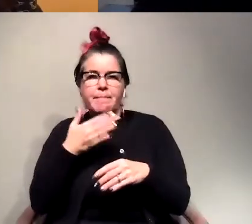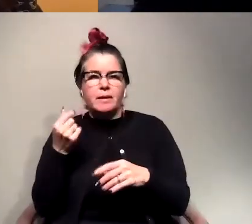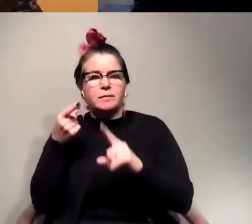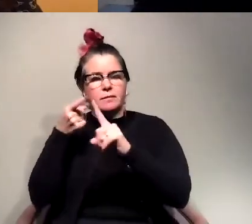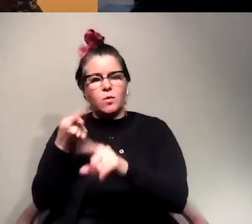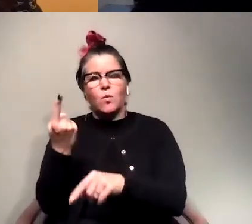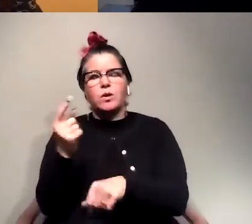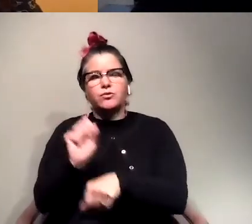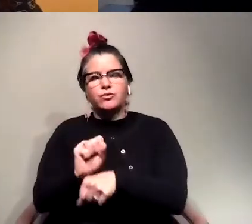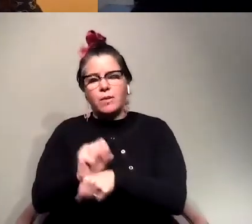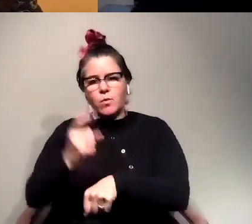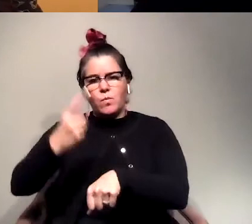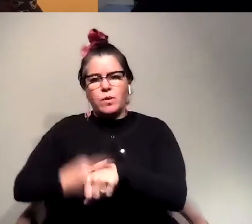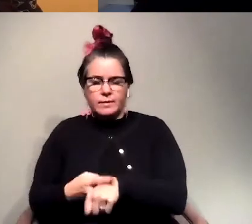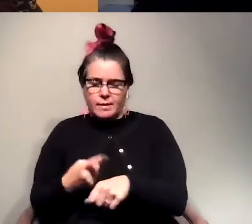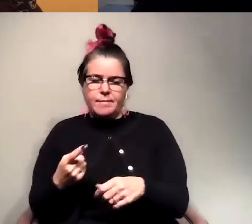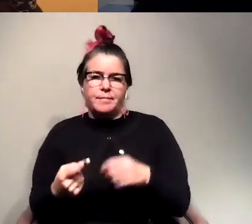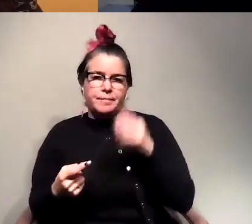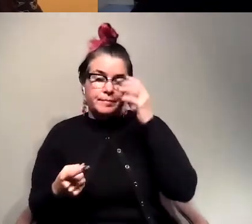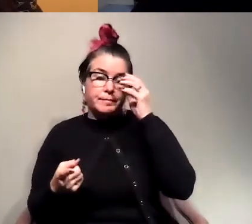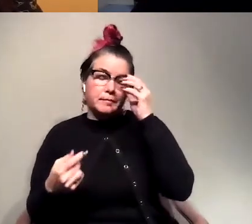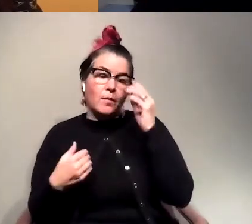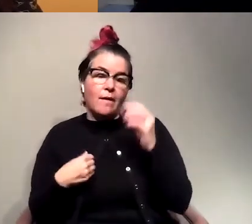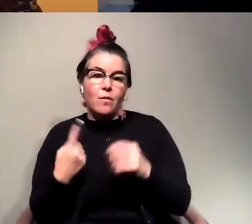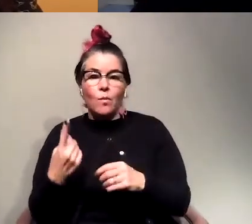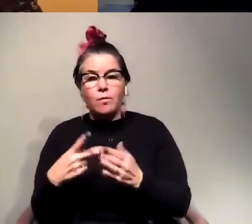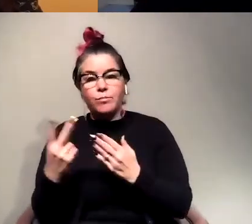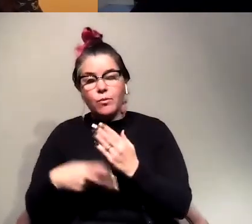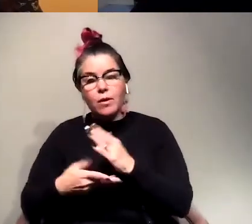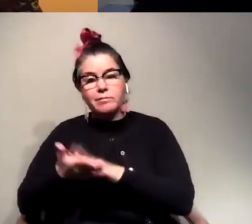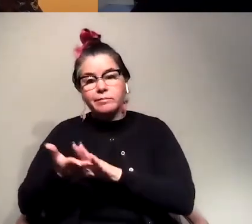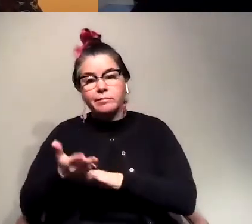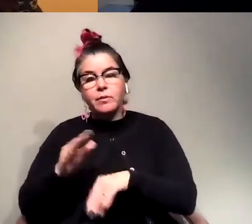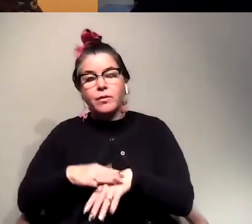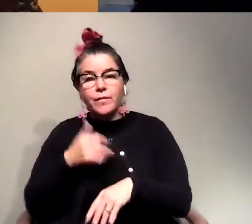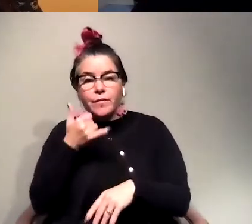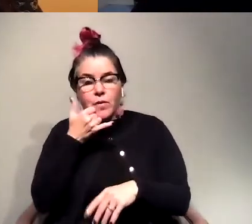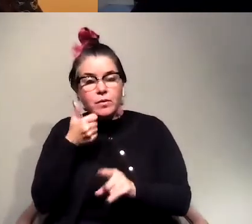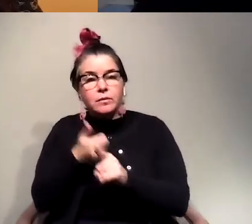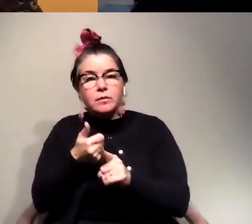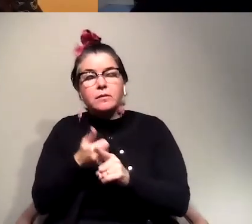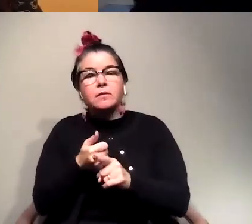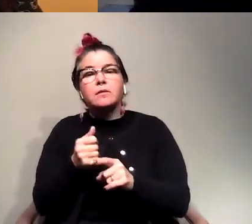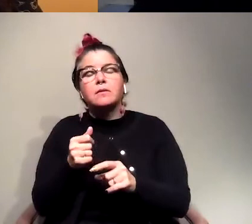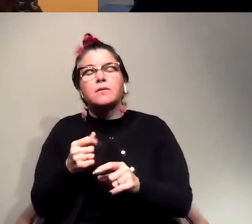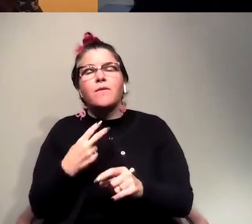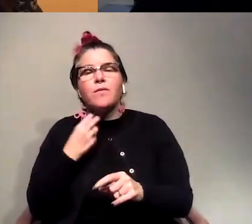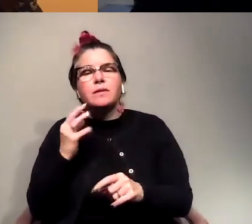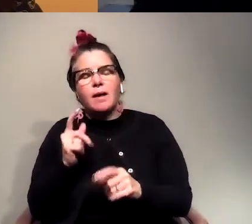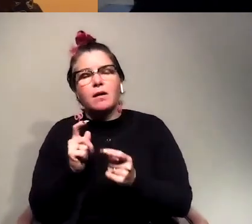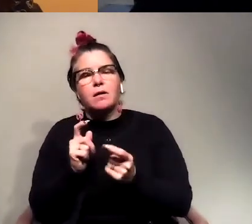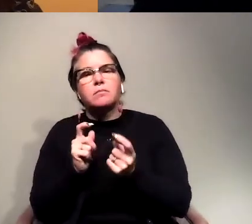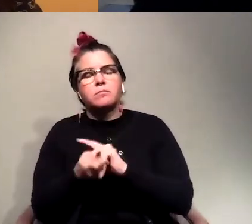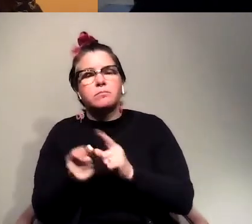thing at a time. So, you have one program on your phone that transcribes your voicemail, or you have